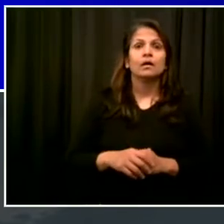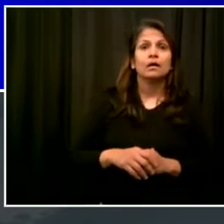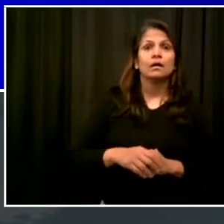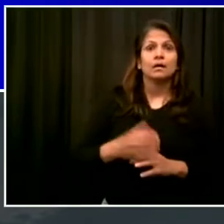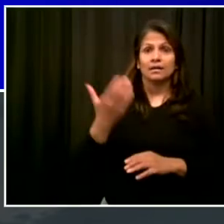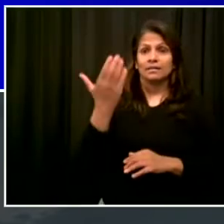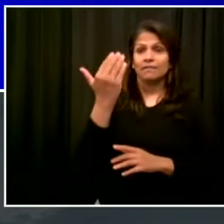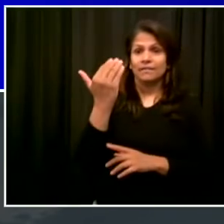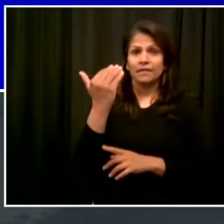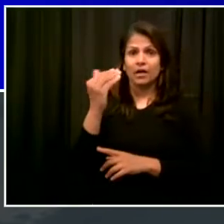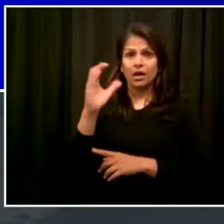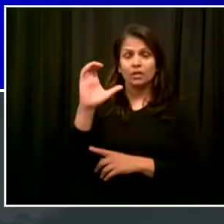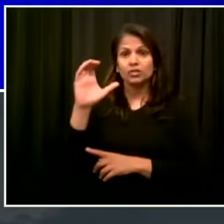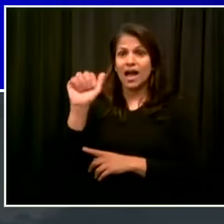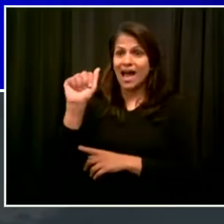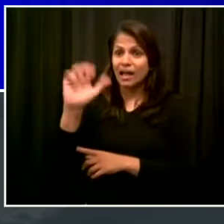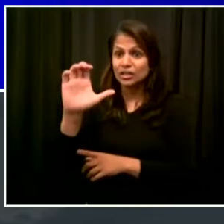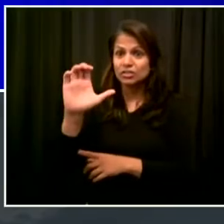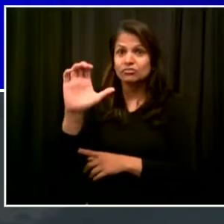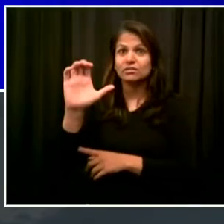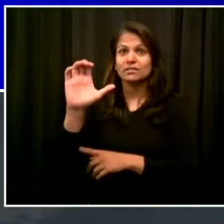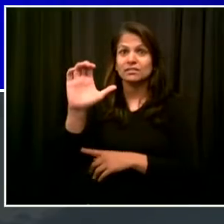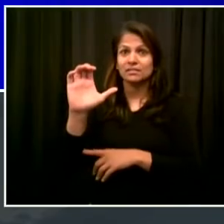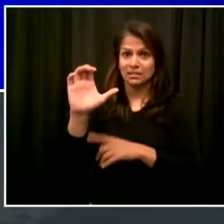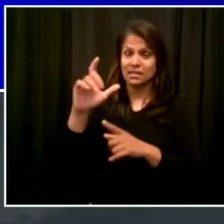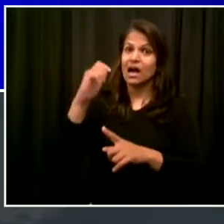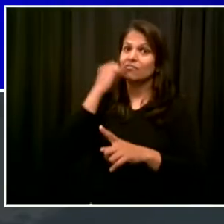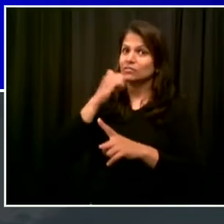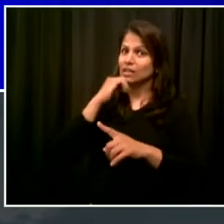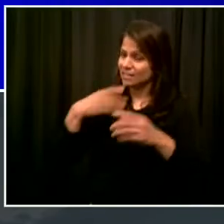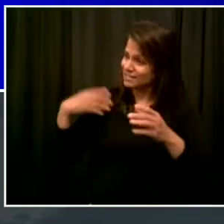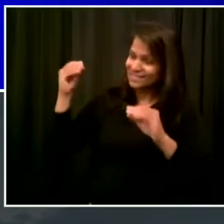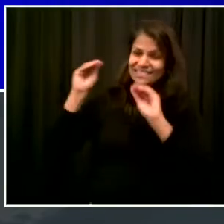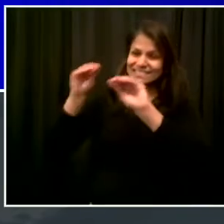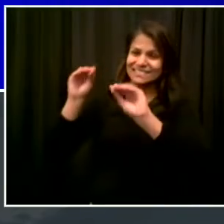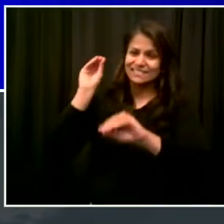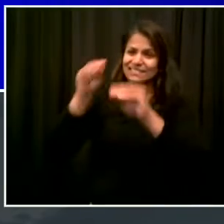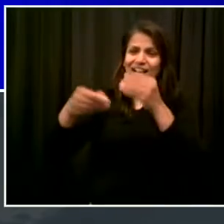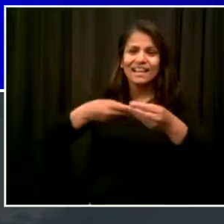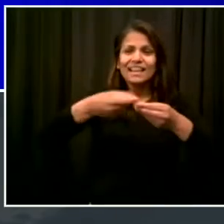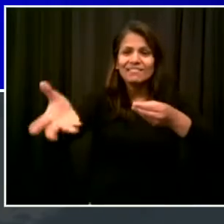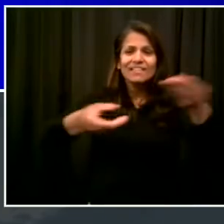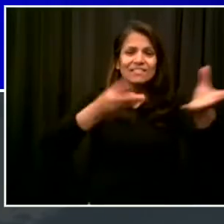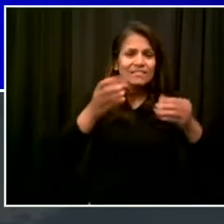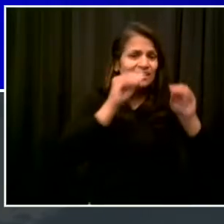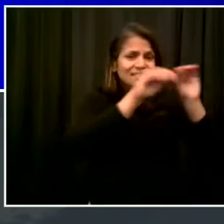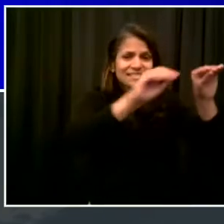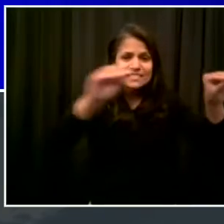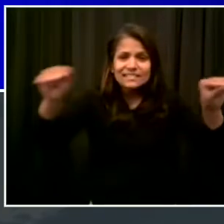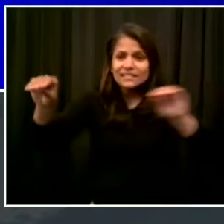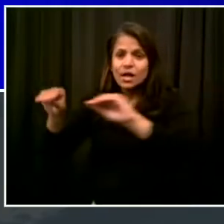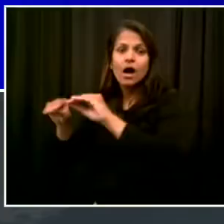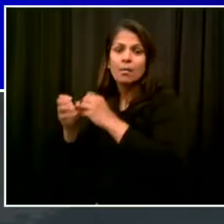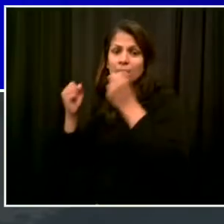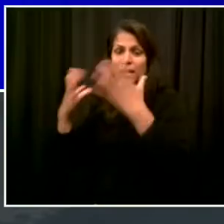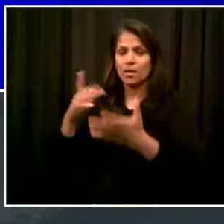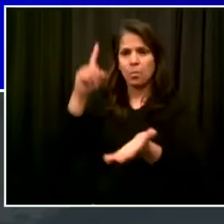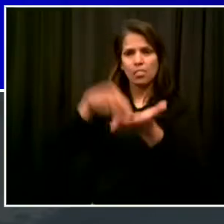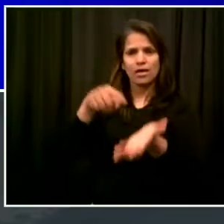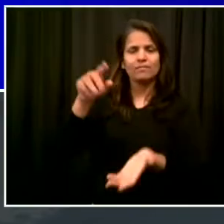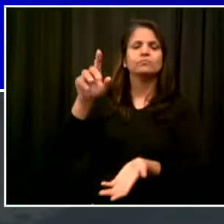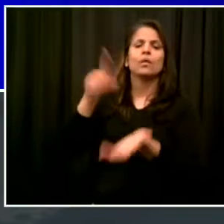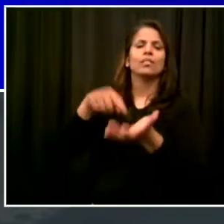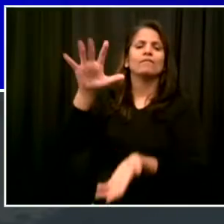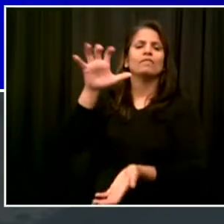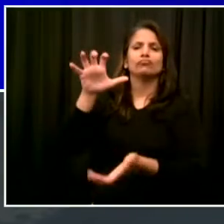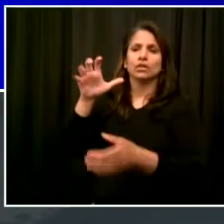fast ahead of the big heat that's coming up to make sure our seniors can stay cool. Okay. Well,